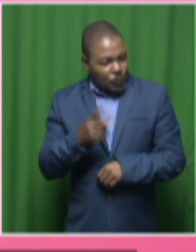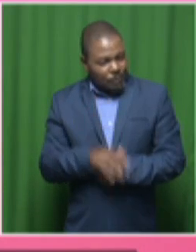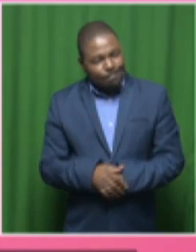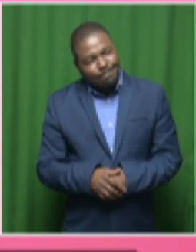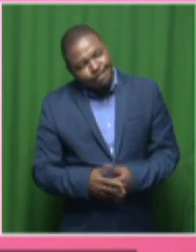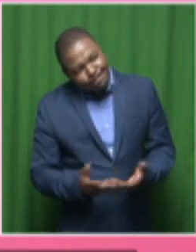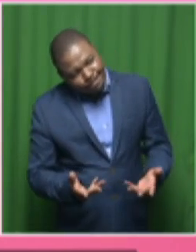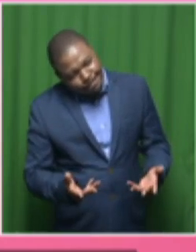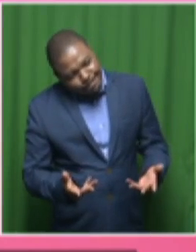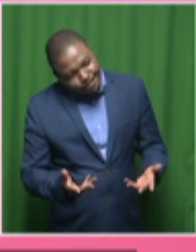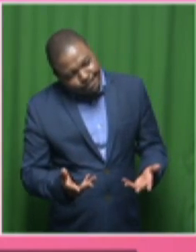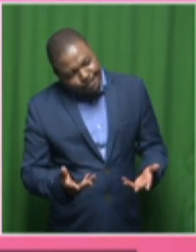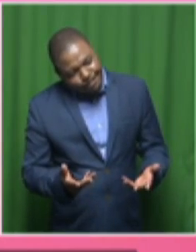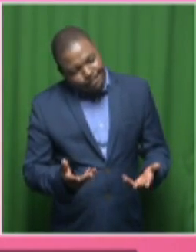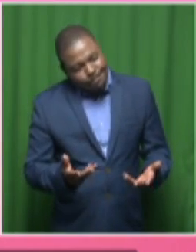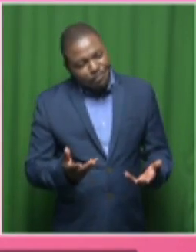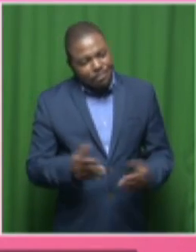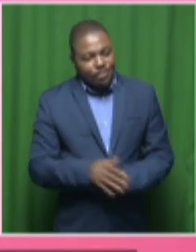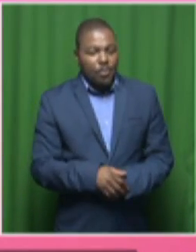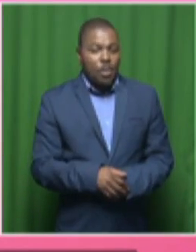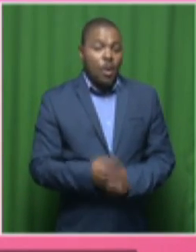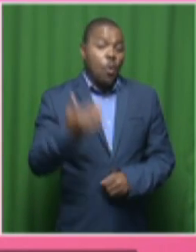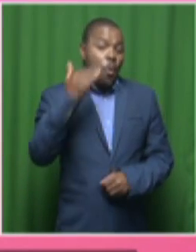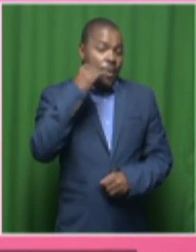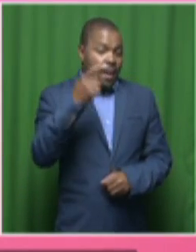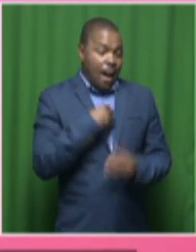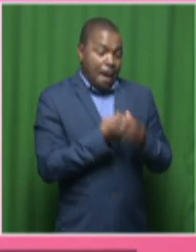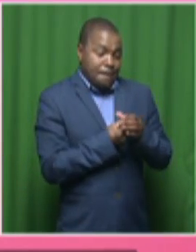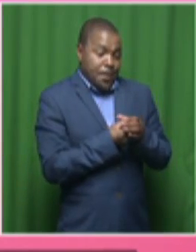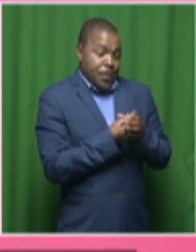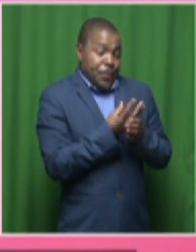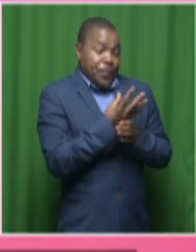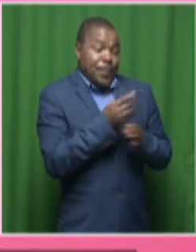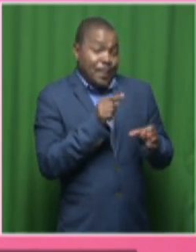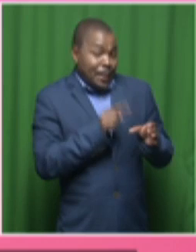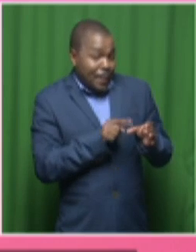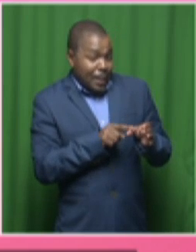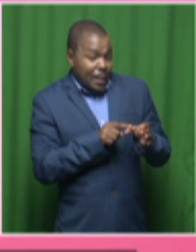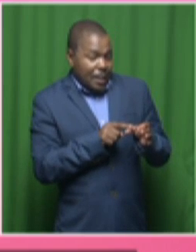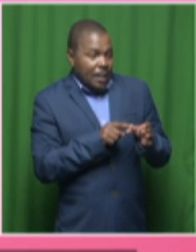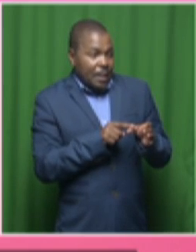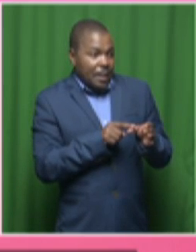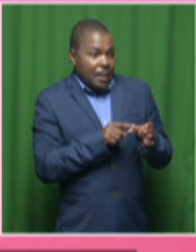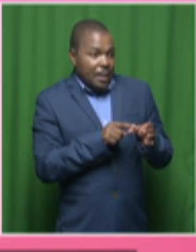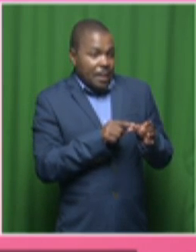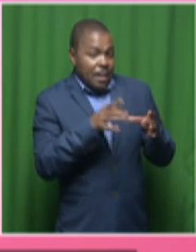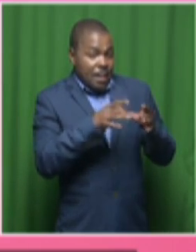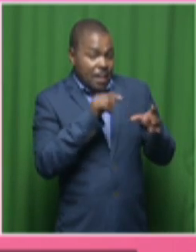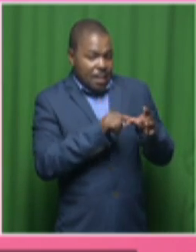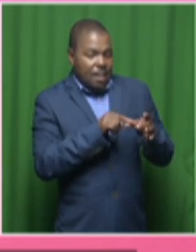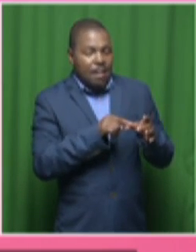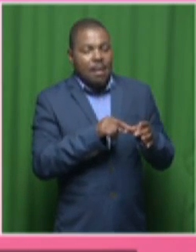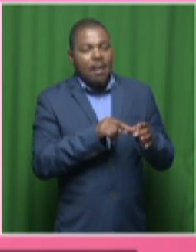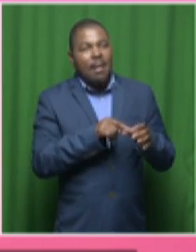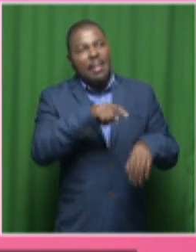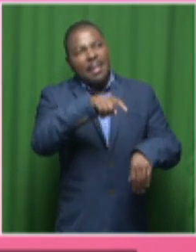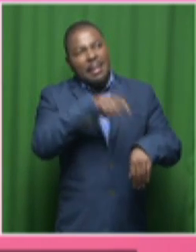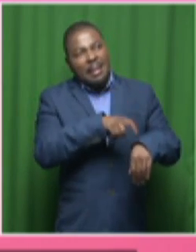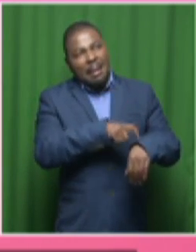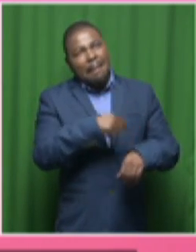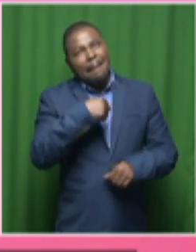Yeah, I mean, when I was creating All You Need Is Piano 2 was during the time when I